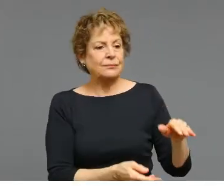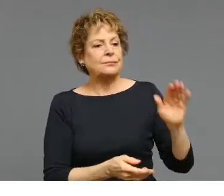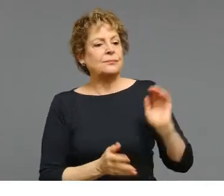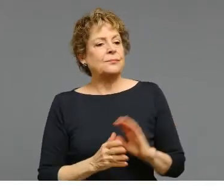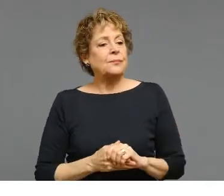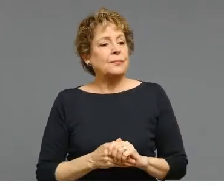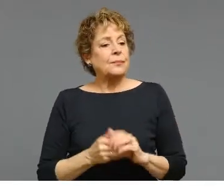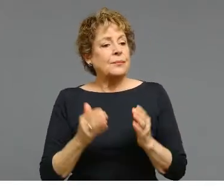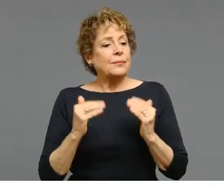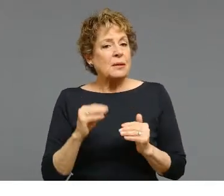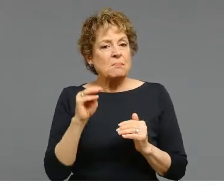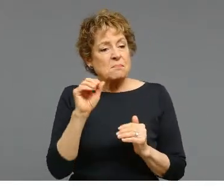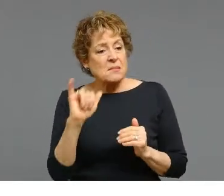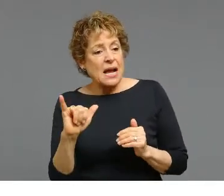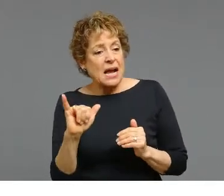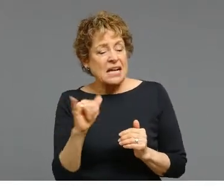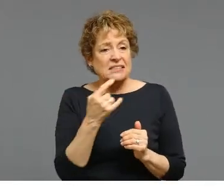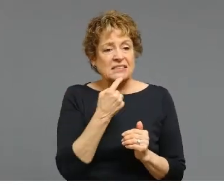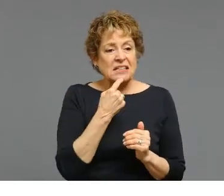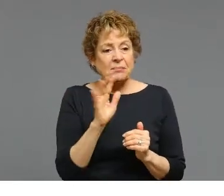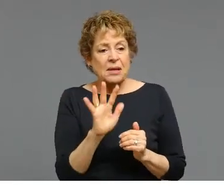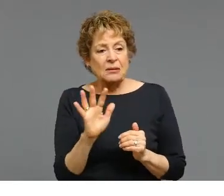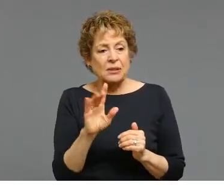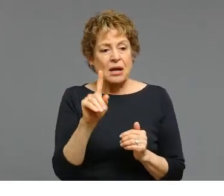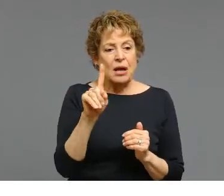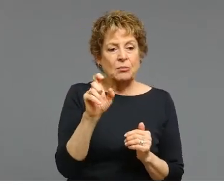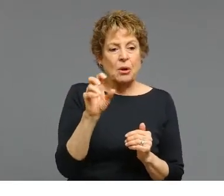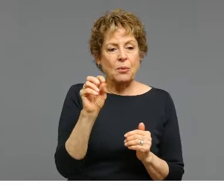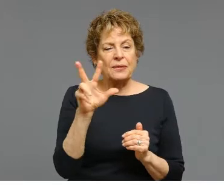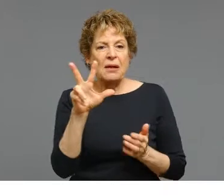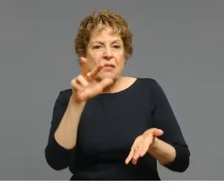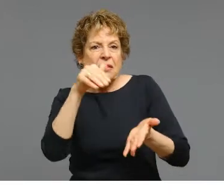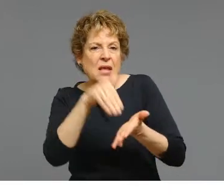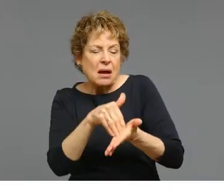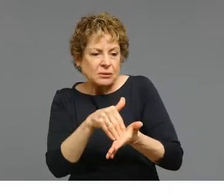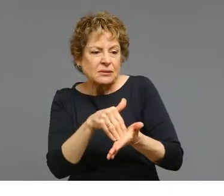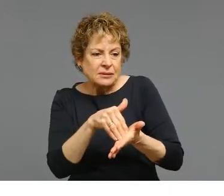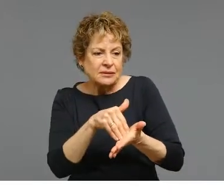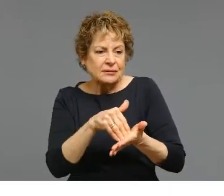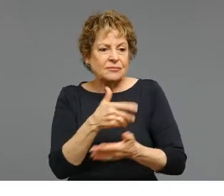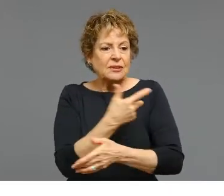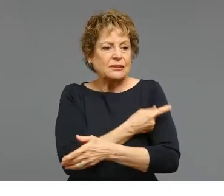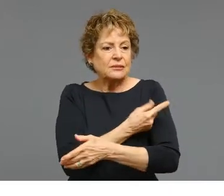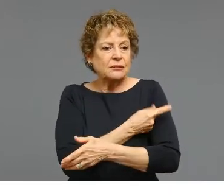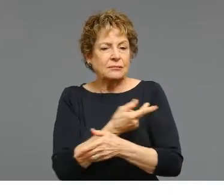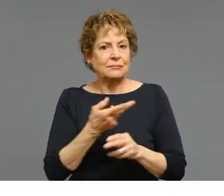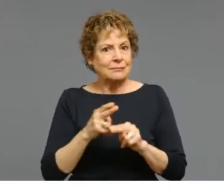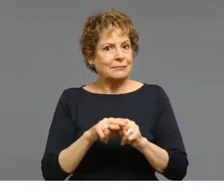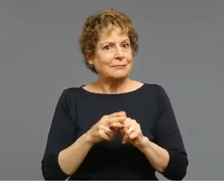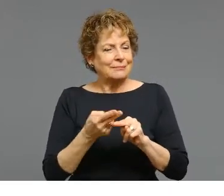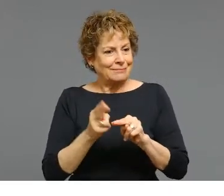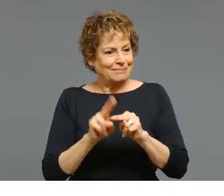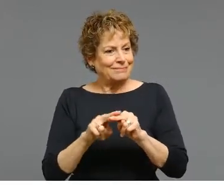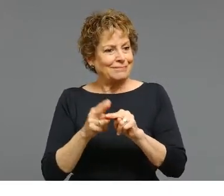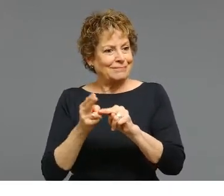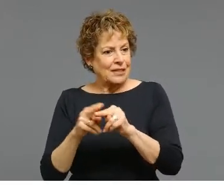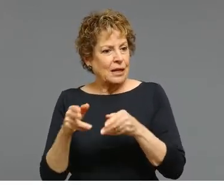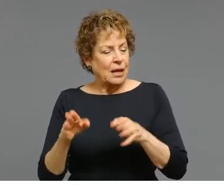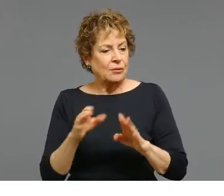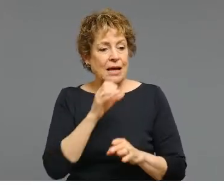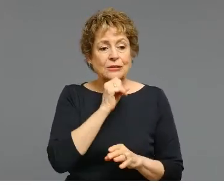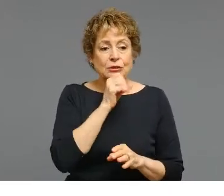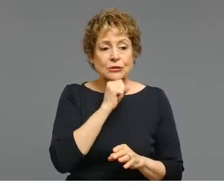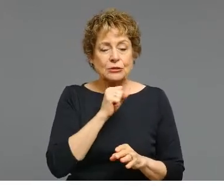the ages of 12 to 18 vaccinated as we've continued to increase the age. We anticipated that